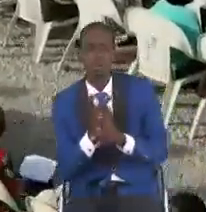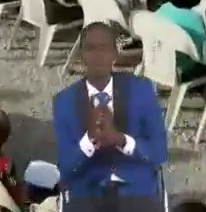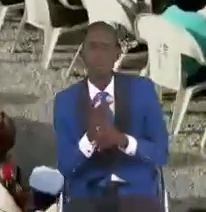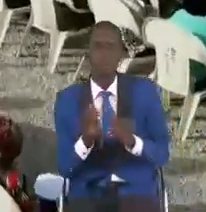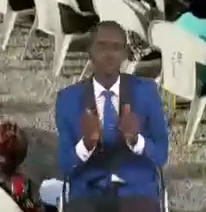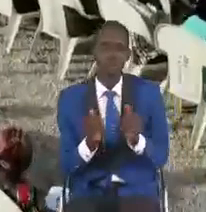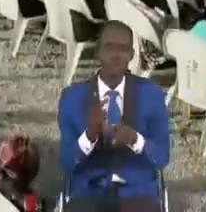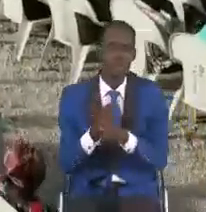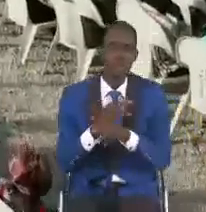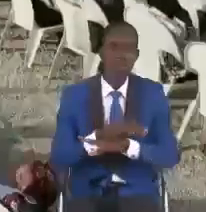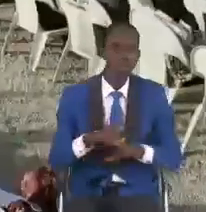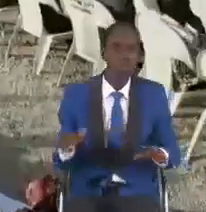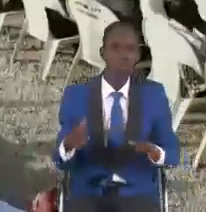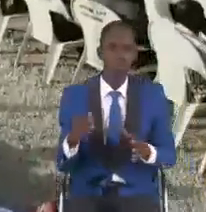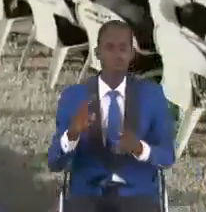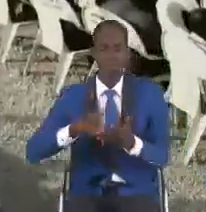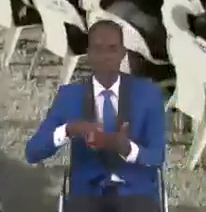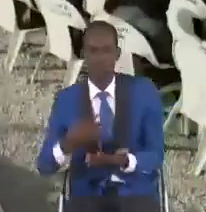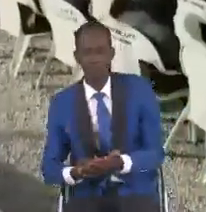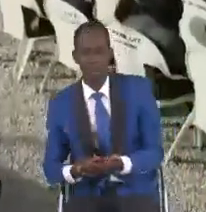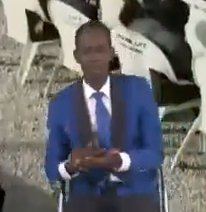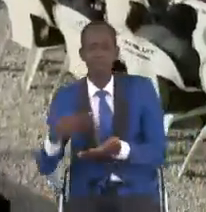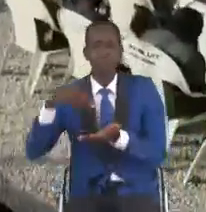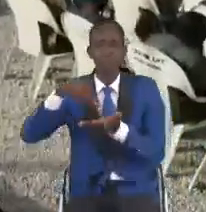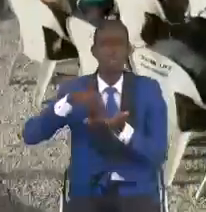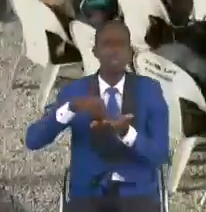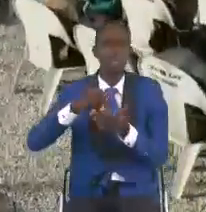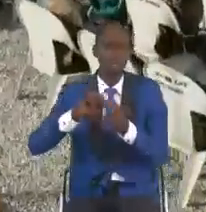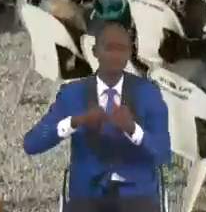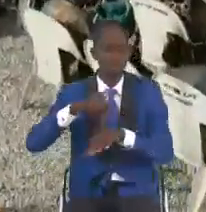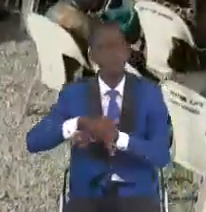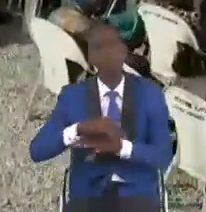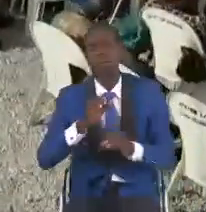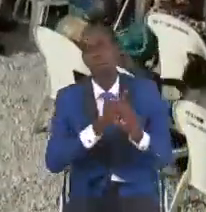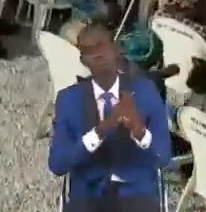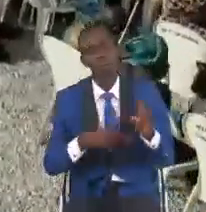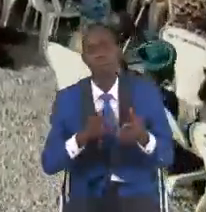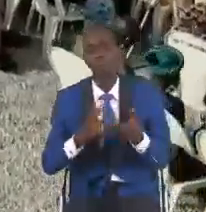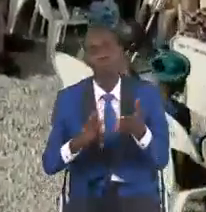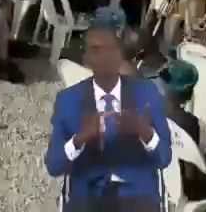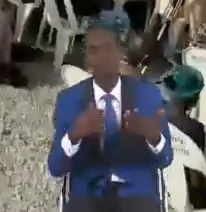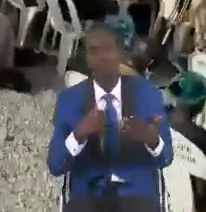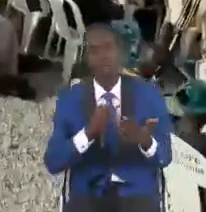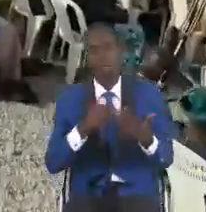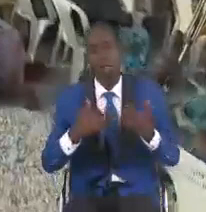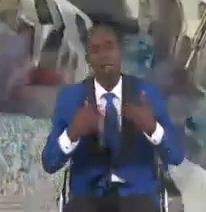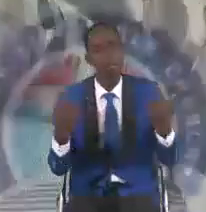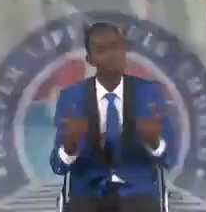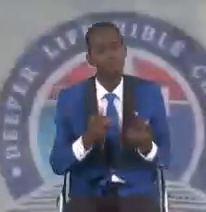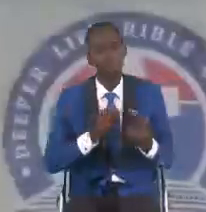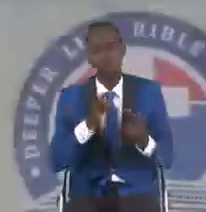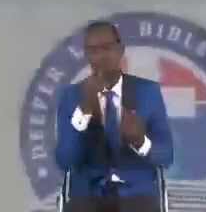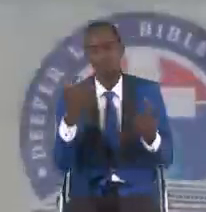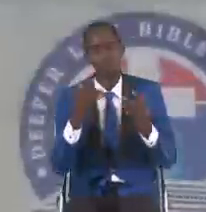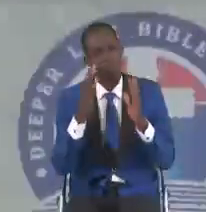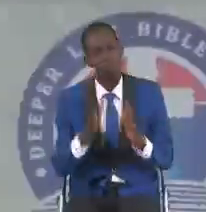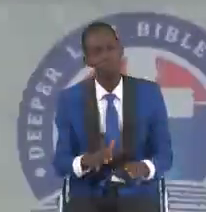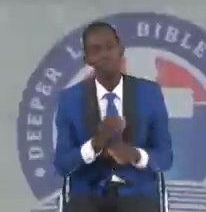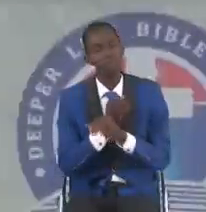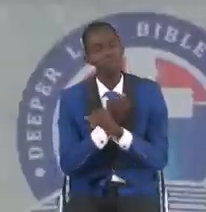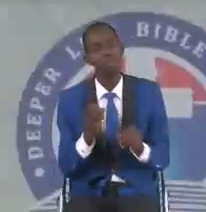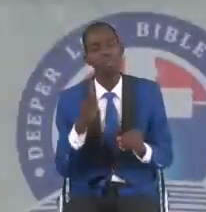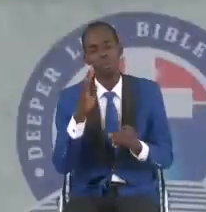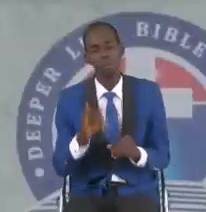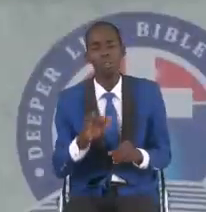day and we're rising up. And every night we're going back to God. Oh, God, I've sinned again. I am a sinner saved by grace.